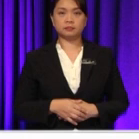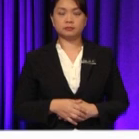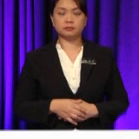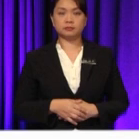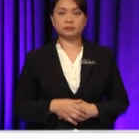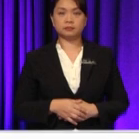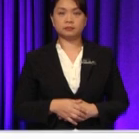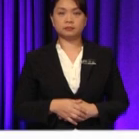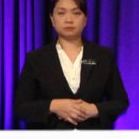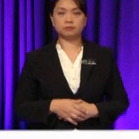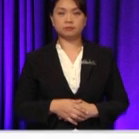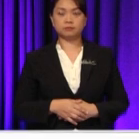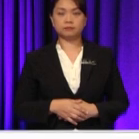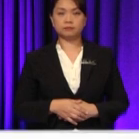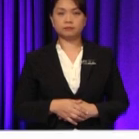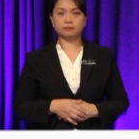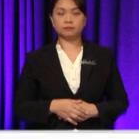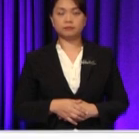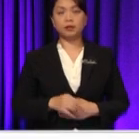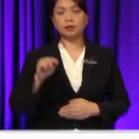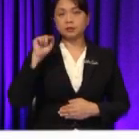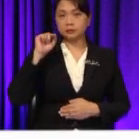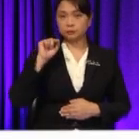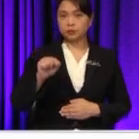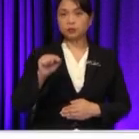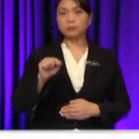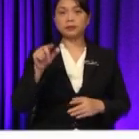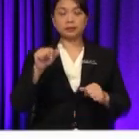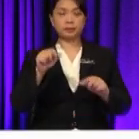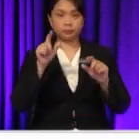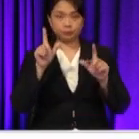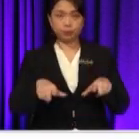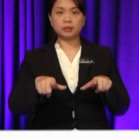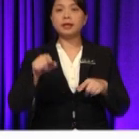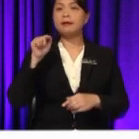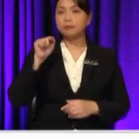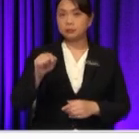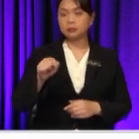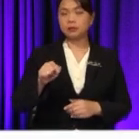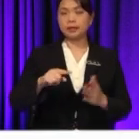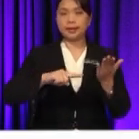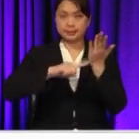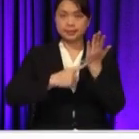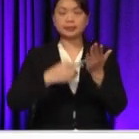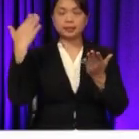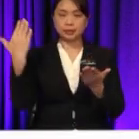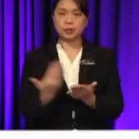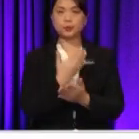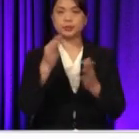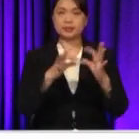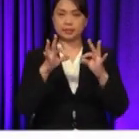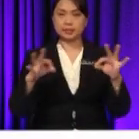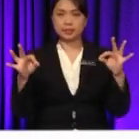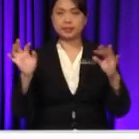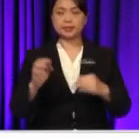we can just put a full stop and then start with a new sentence. The cleanliness is guaranteed. I can make sure the preparation